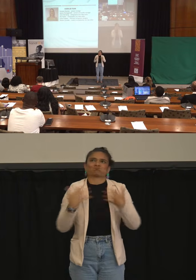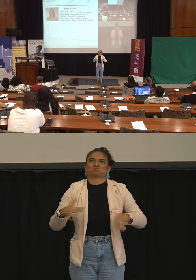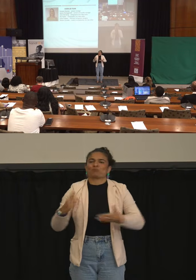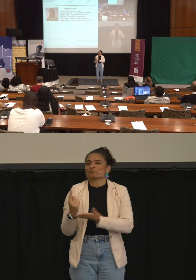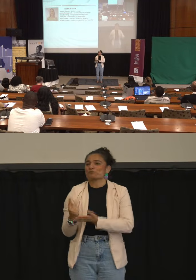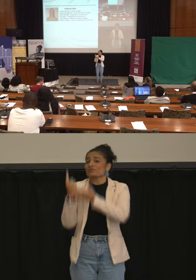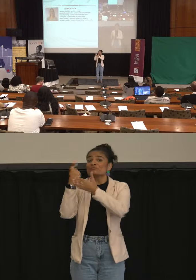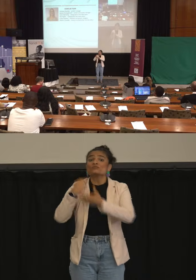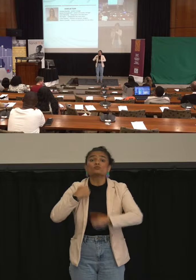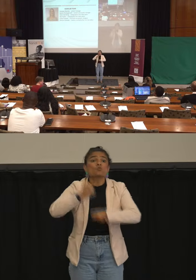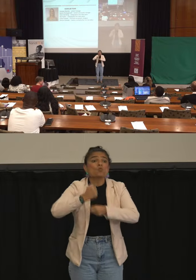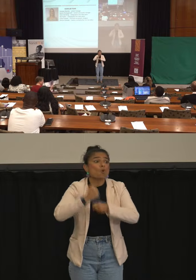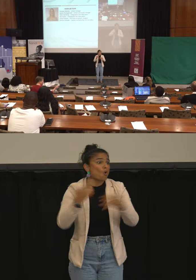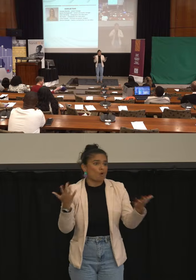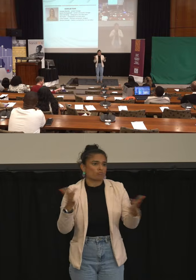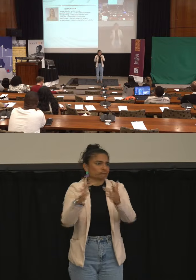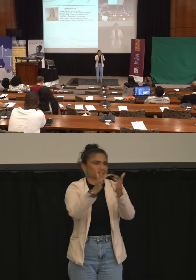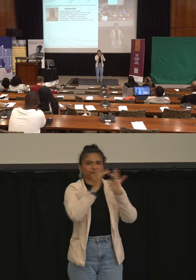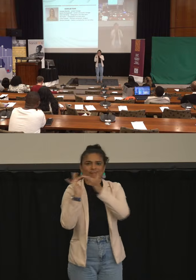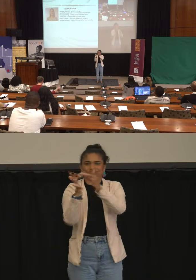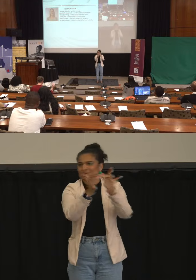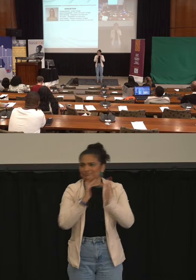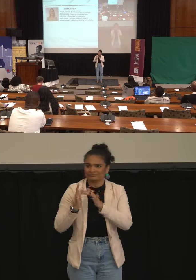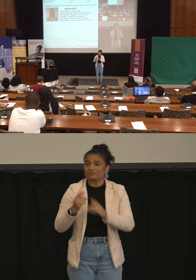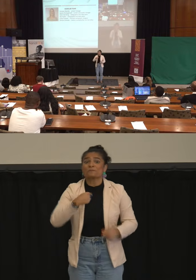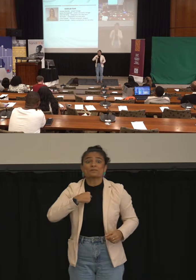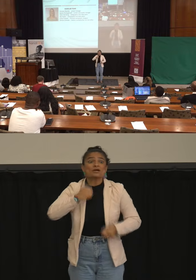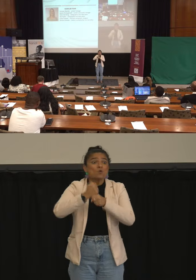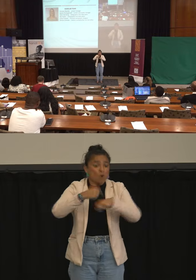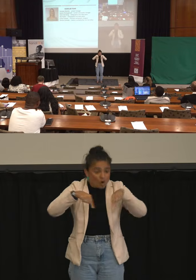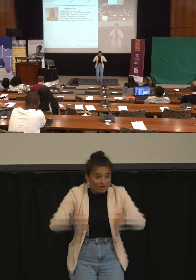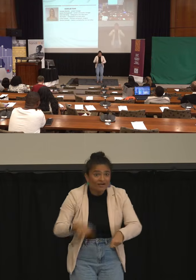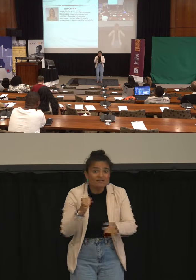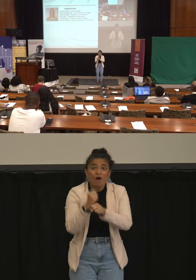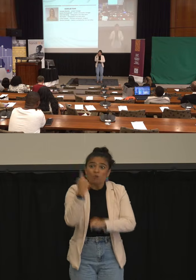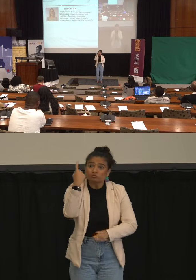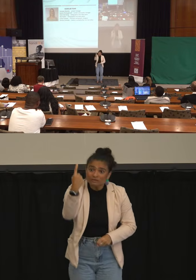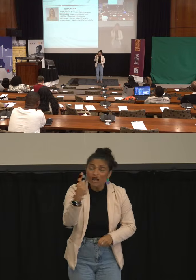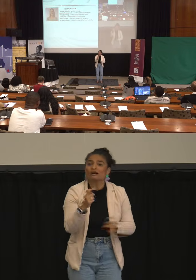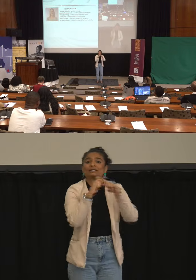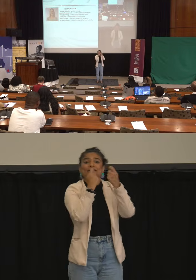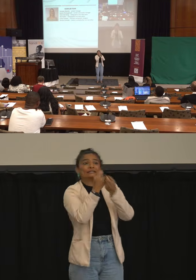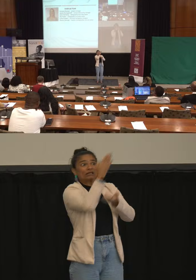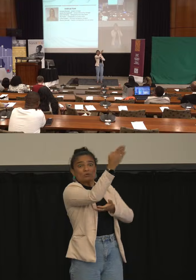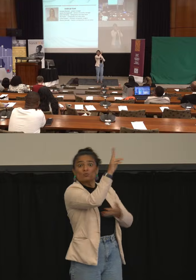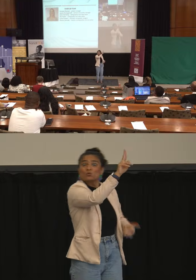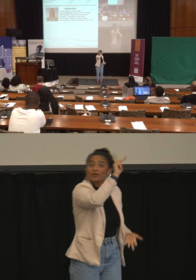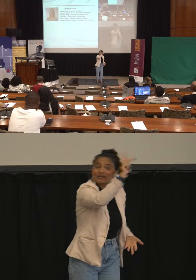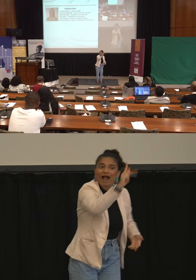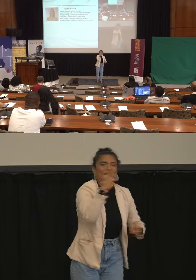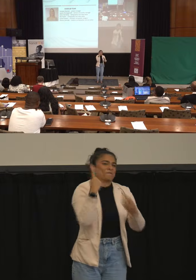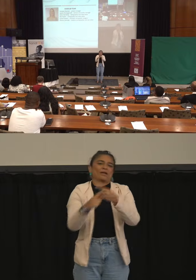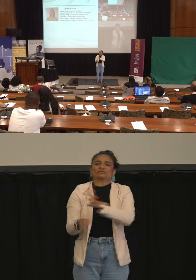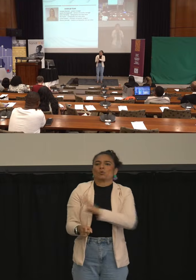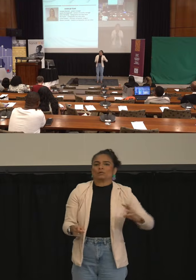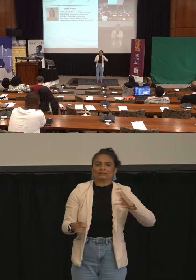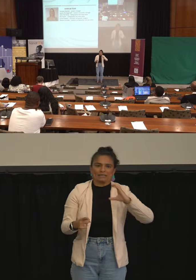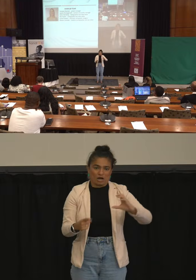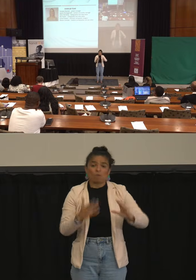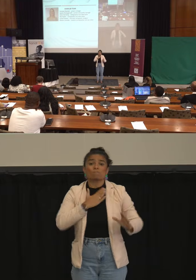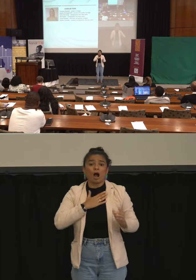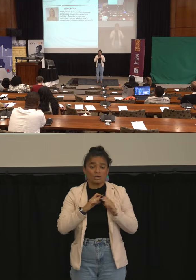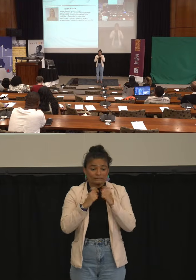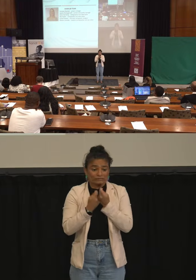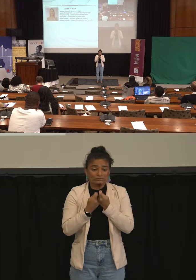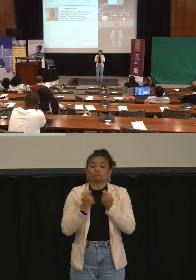UK, but we are quite privileged because we are a remote organization, so we can work from Gauteng. I'm in